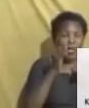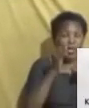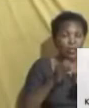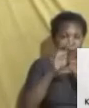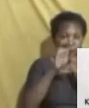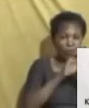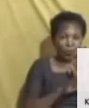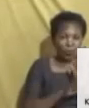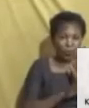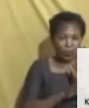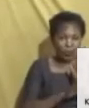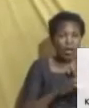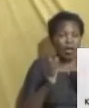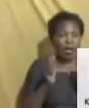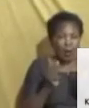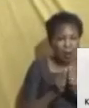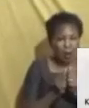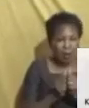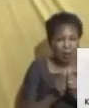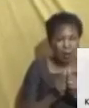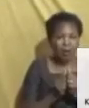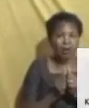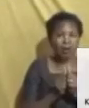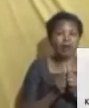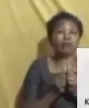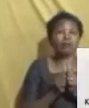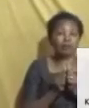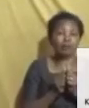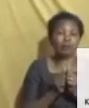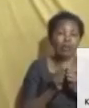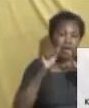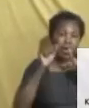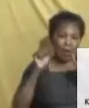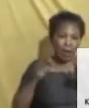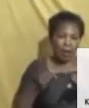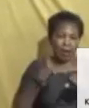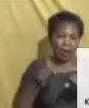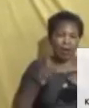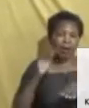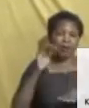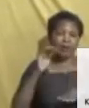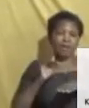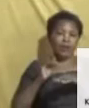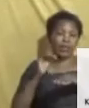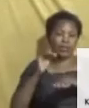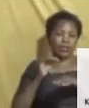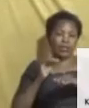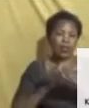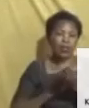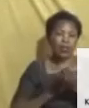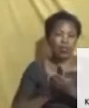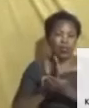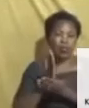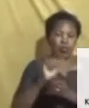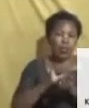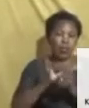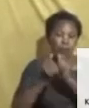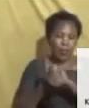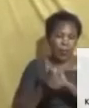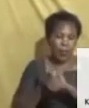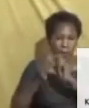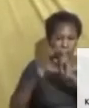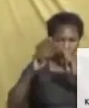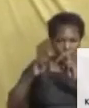constitution and as such should have been effected by the repeal of